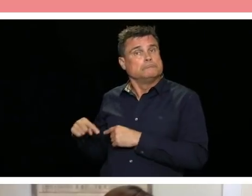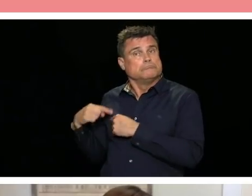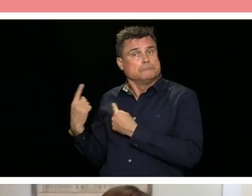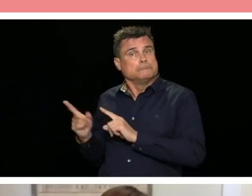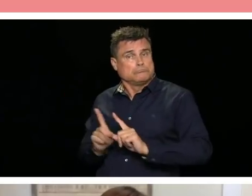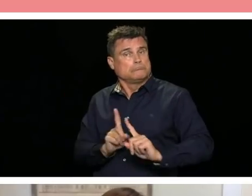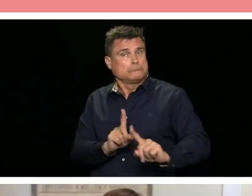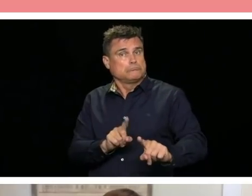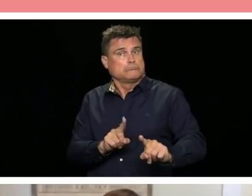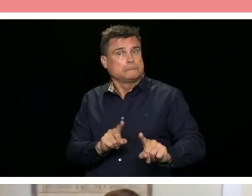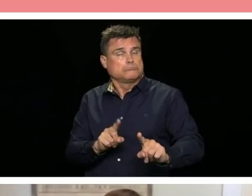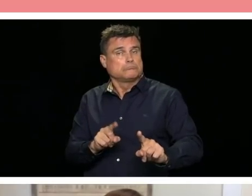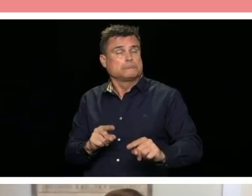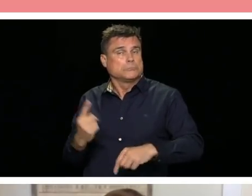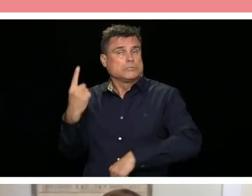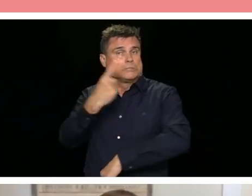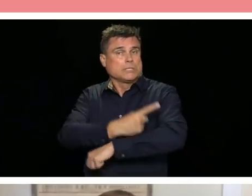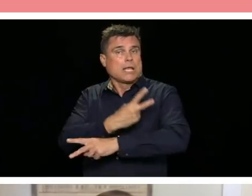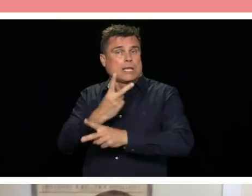no childcare?